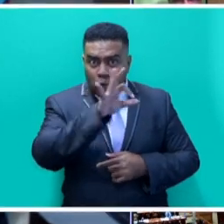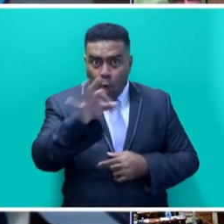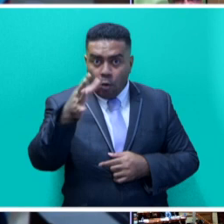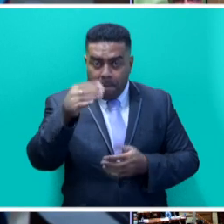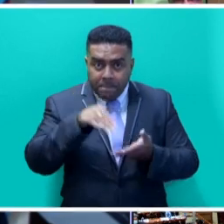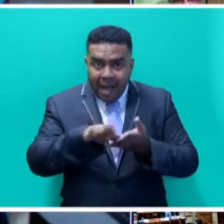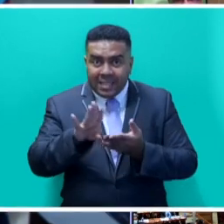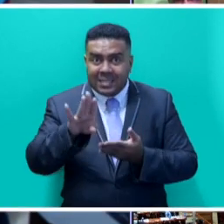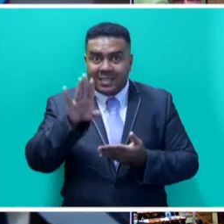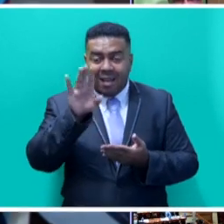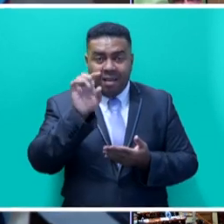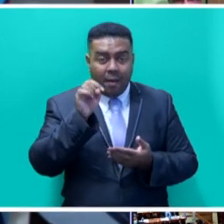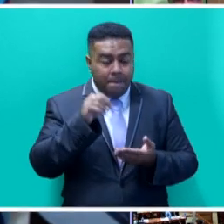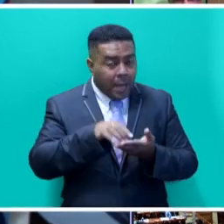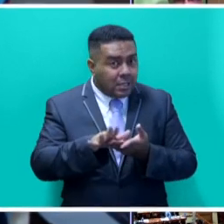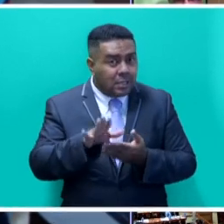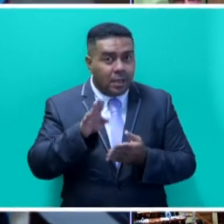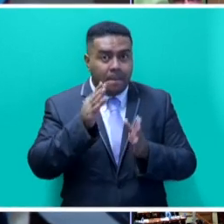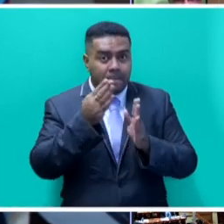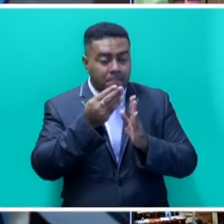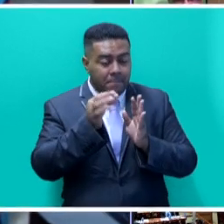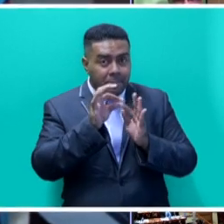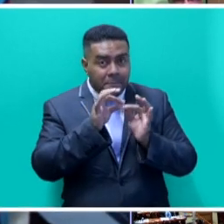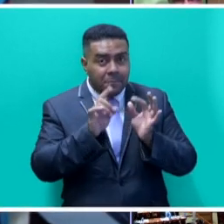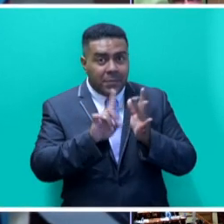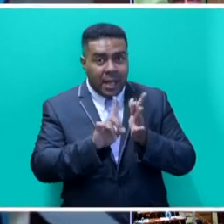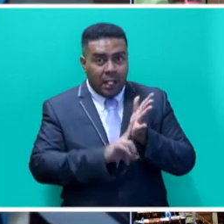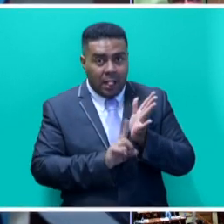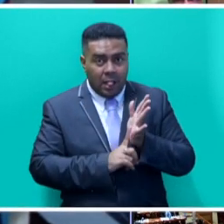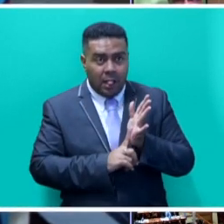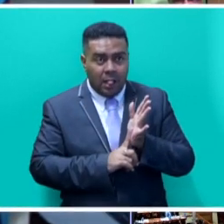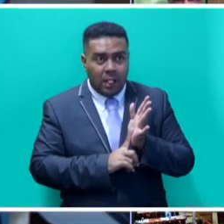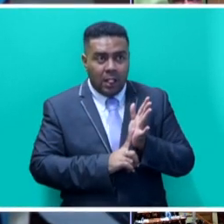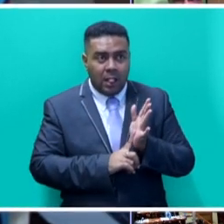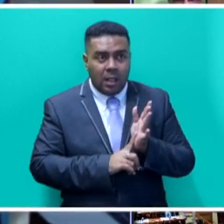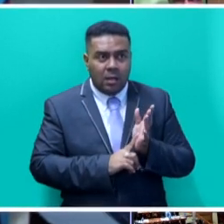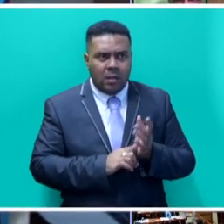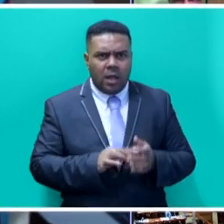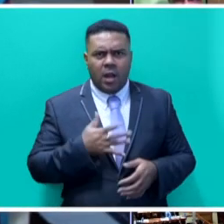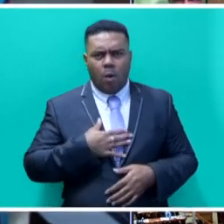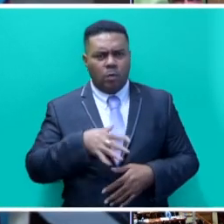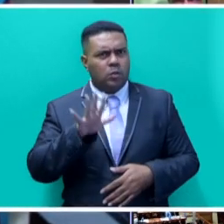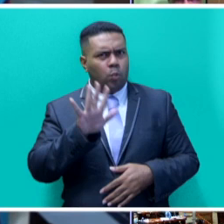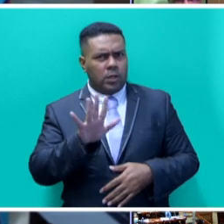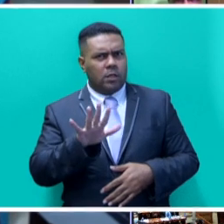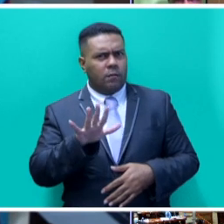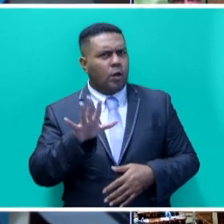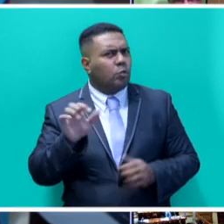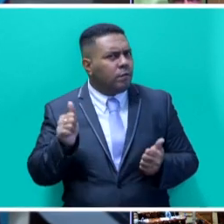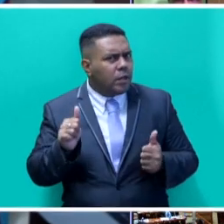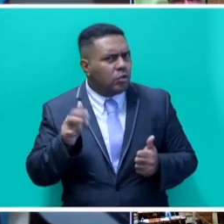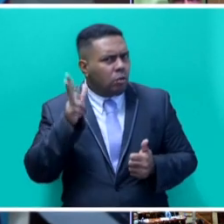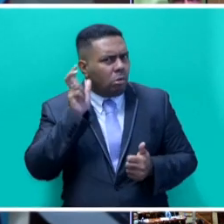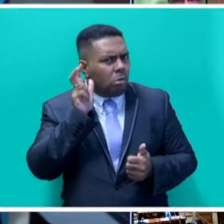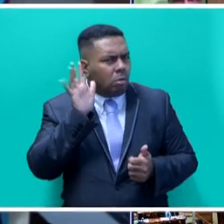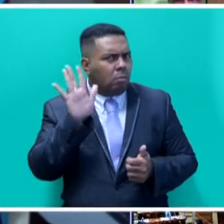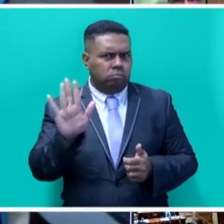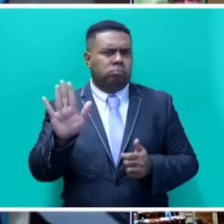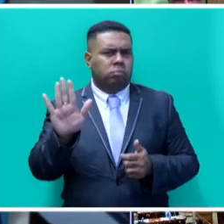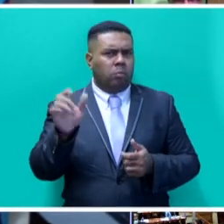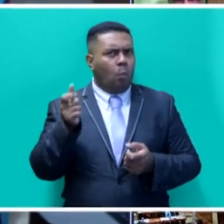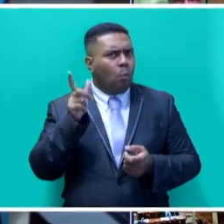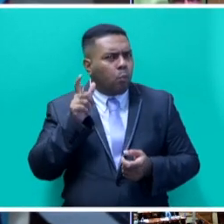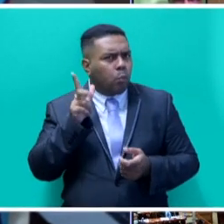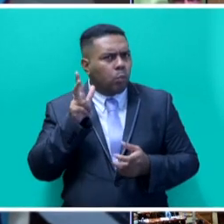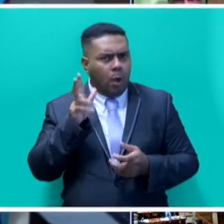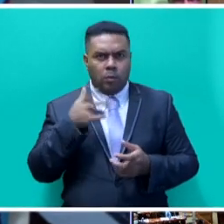pass the bill, and I was waiting for him to finish his sentence because I